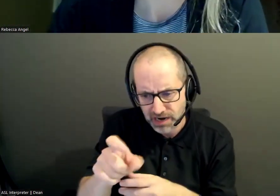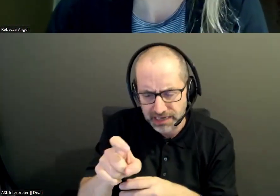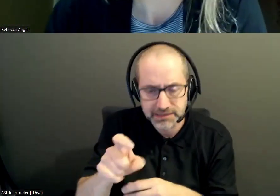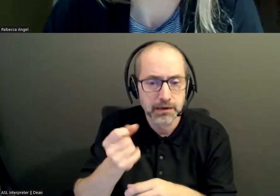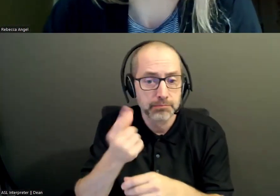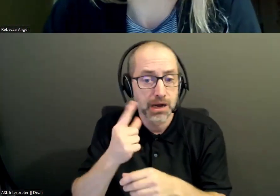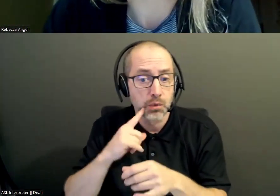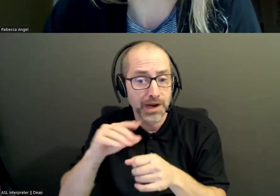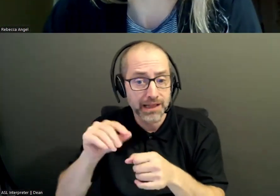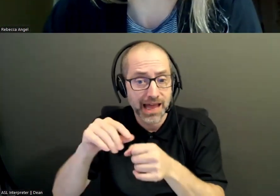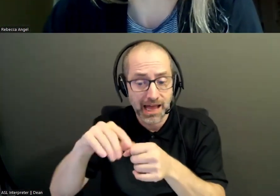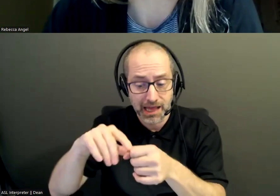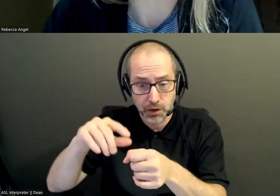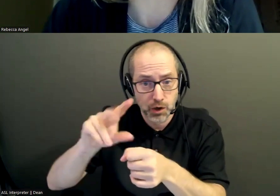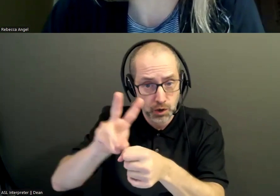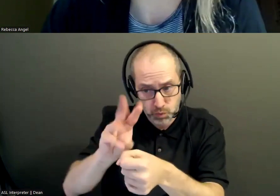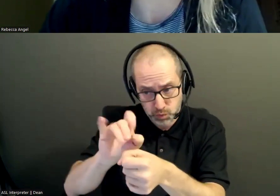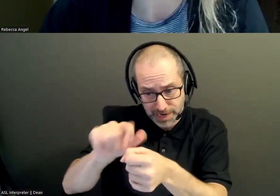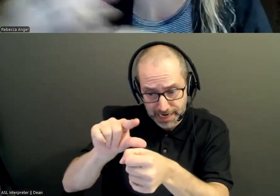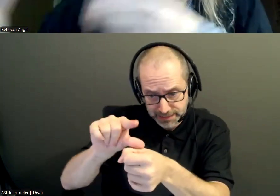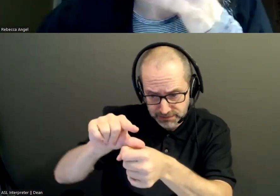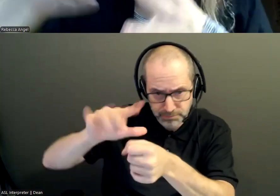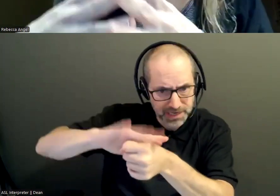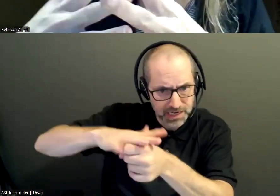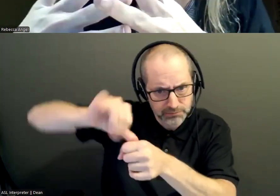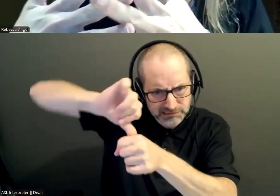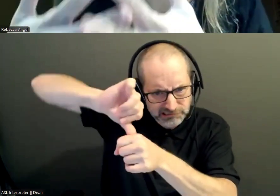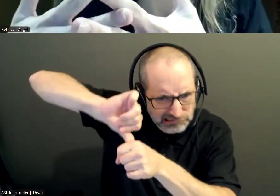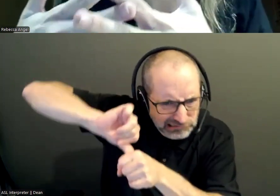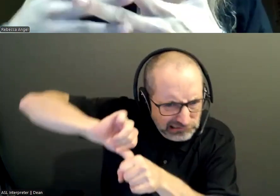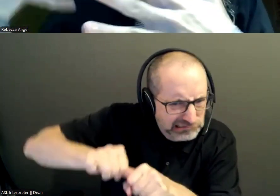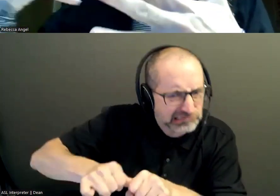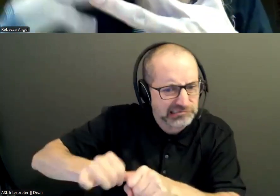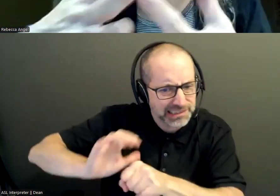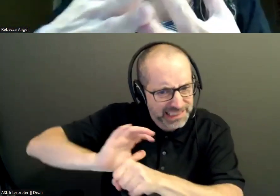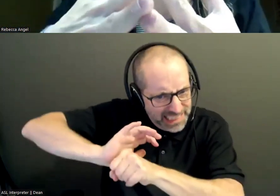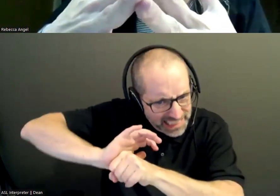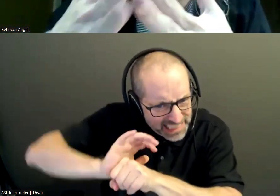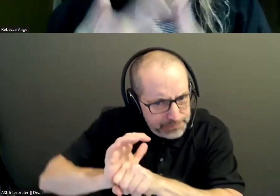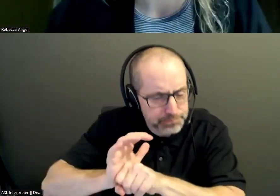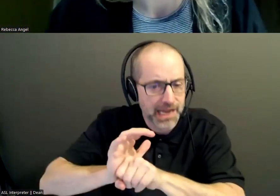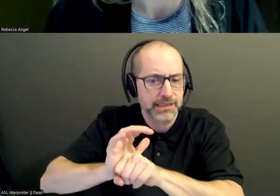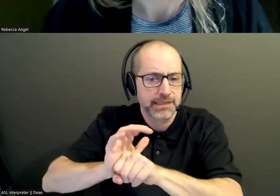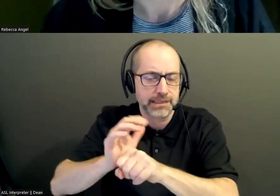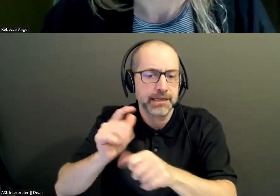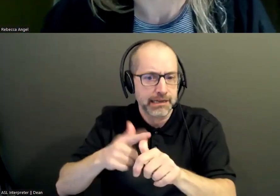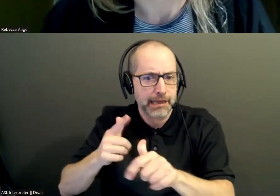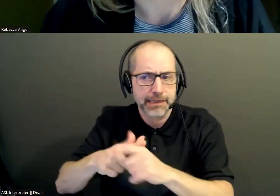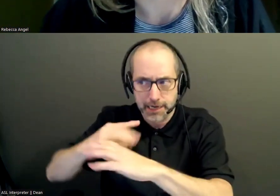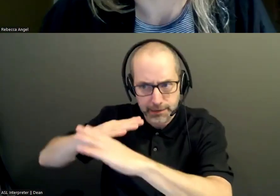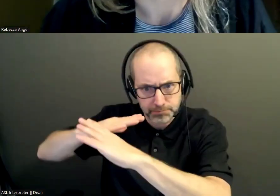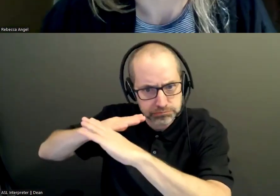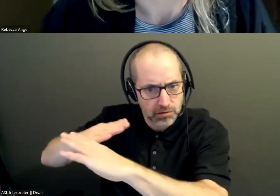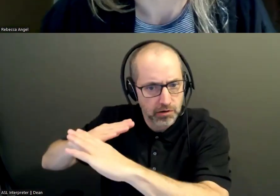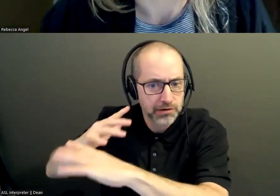impacted earwax that prevents sound from traveling through.